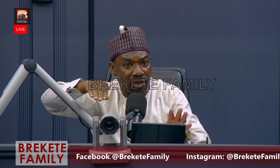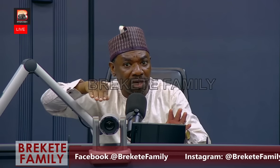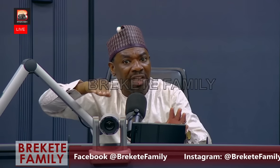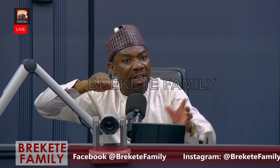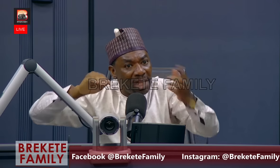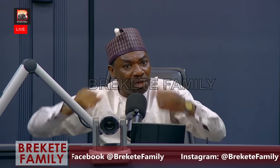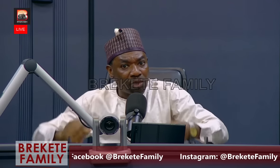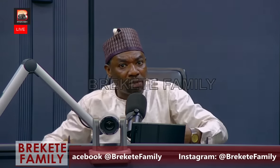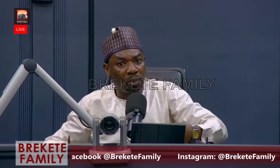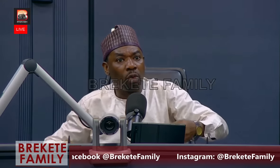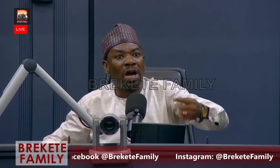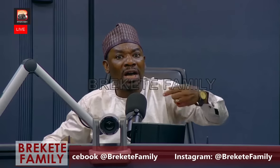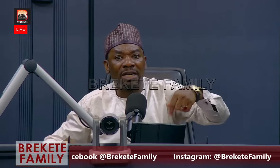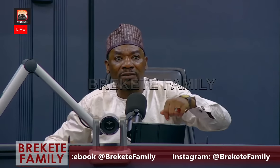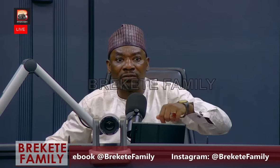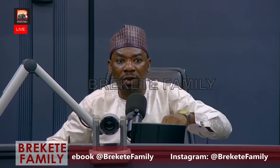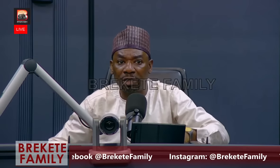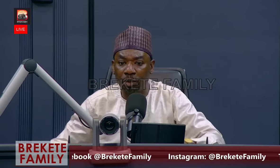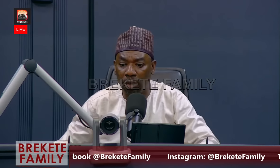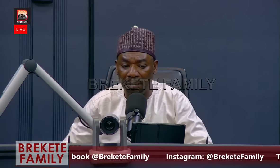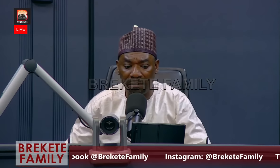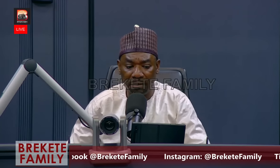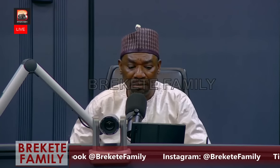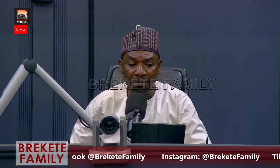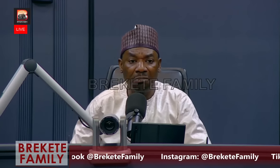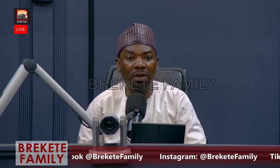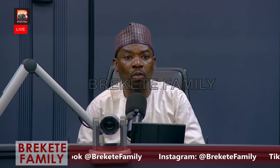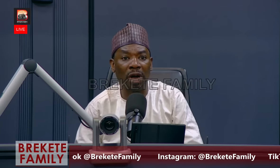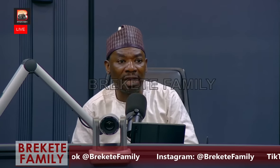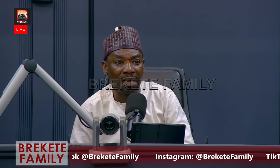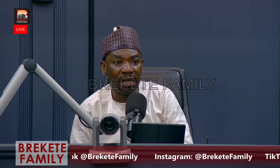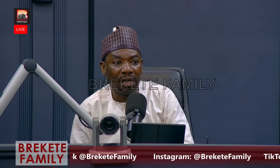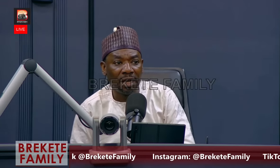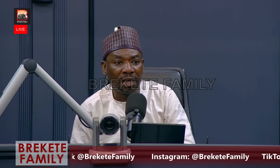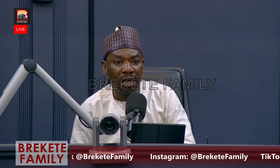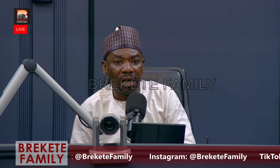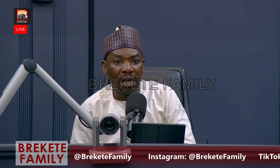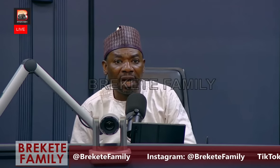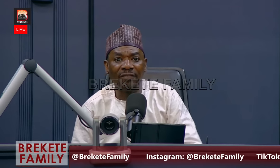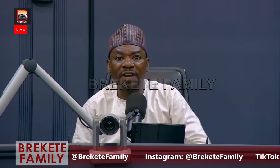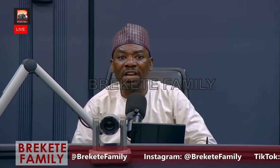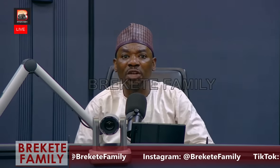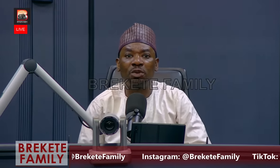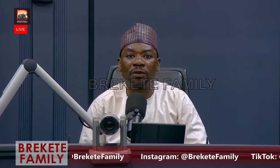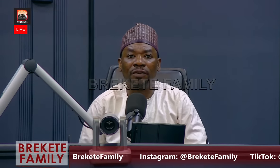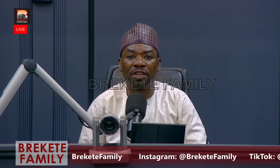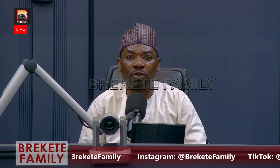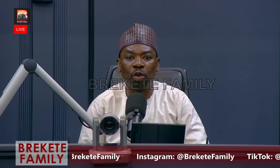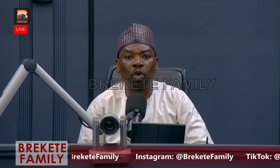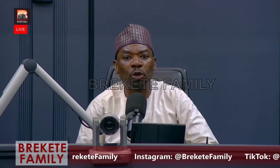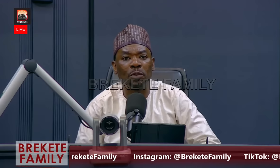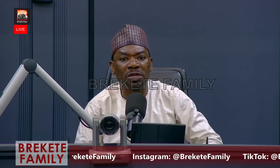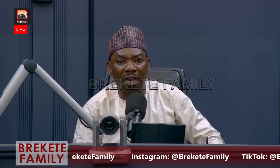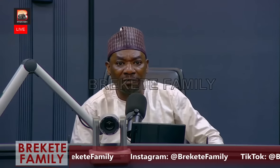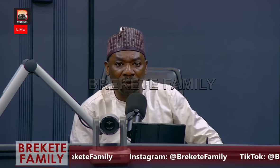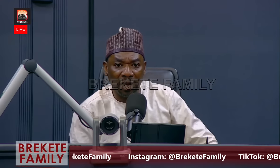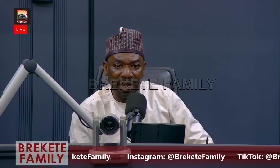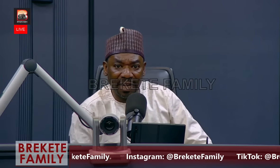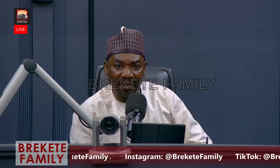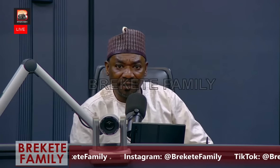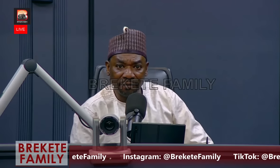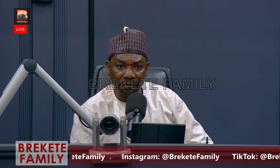where in add invoice to Meanwhile after then talk finish we go open